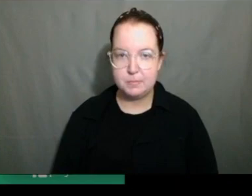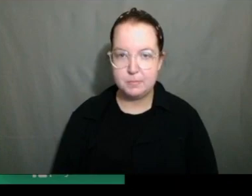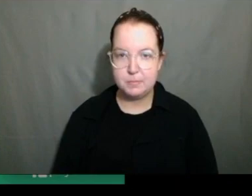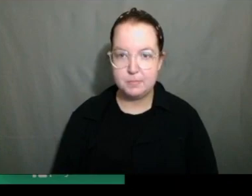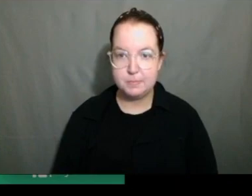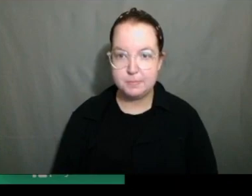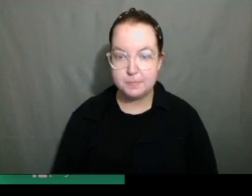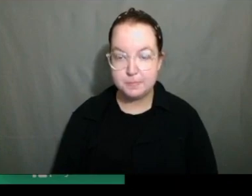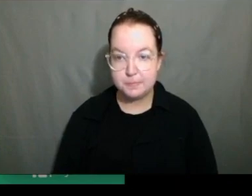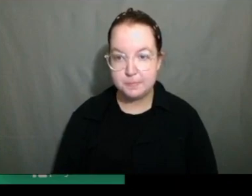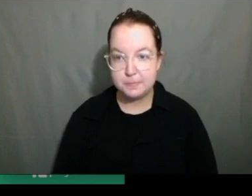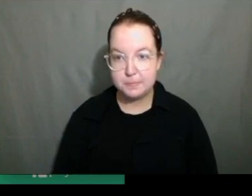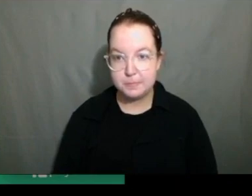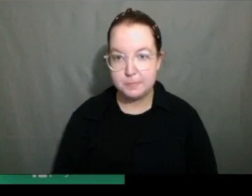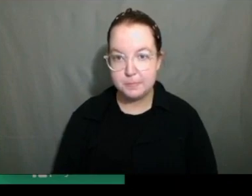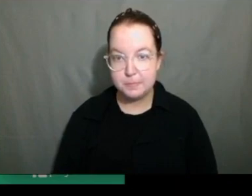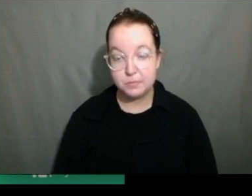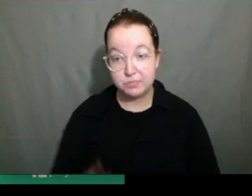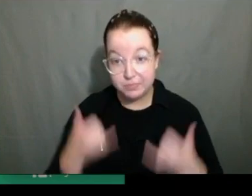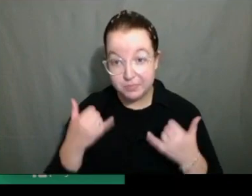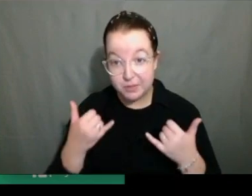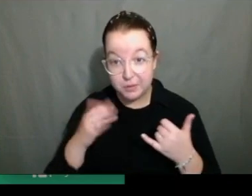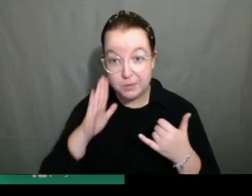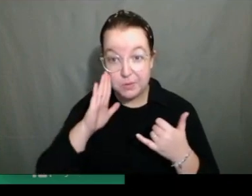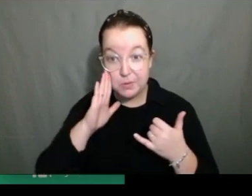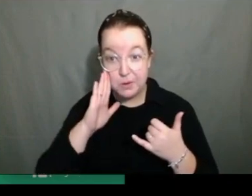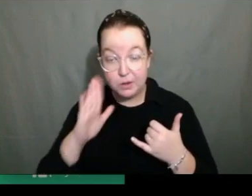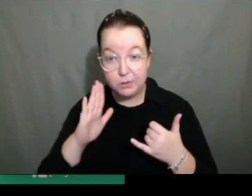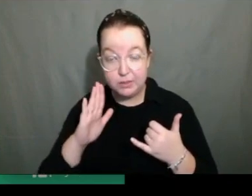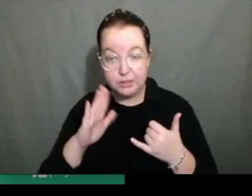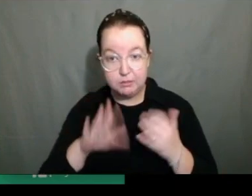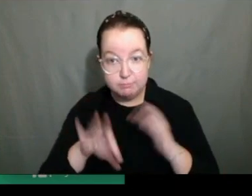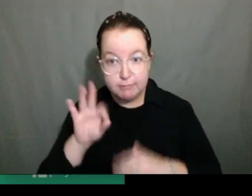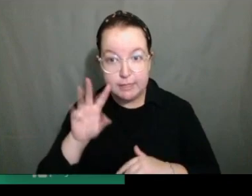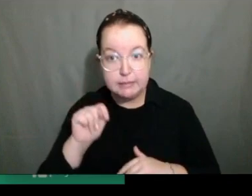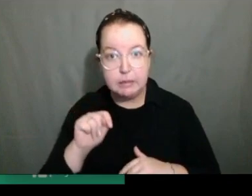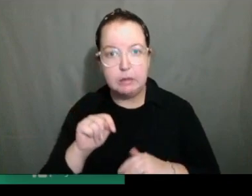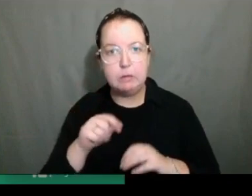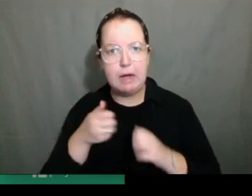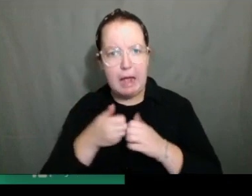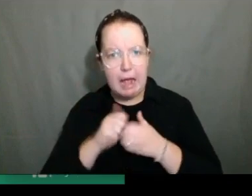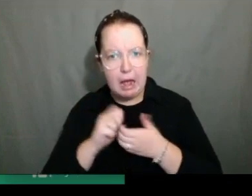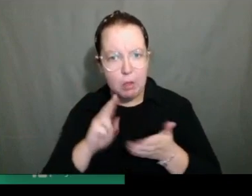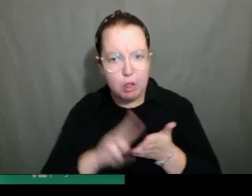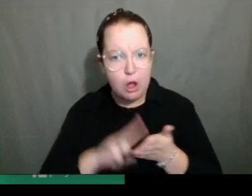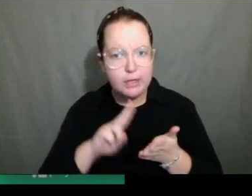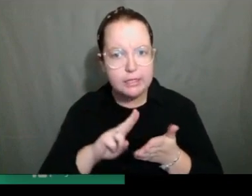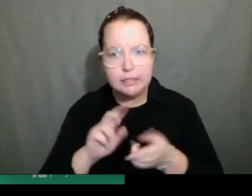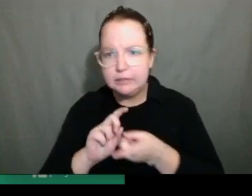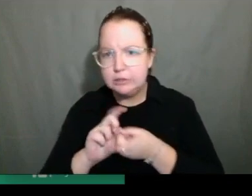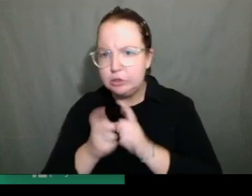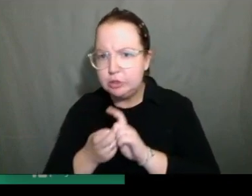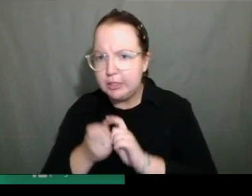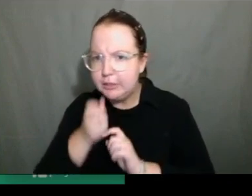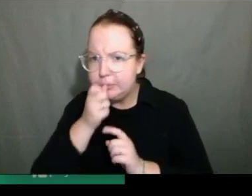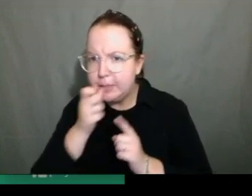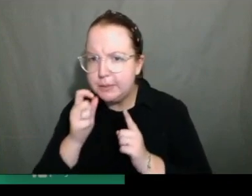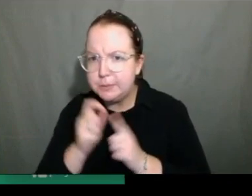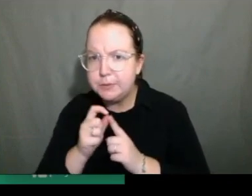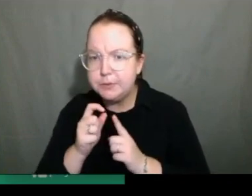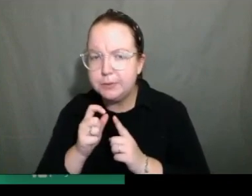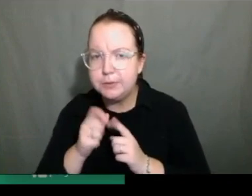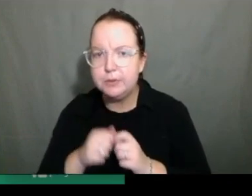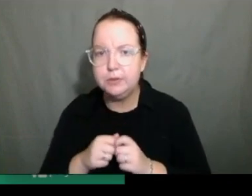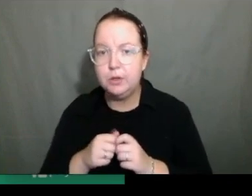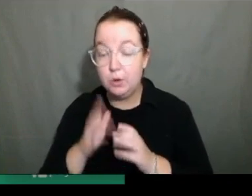So today you're going to learn how to log into PayCom and change your username and password. We're then going to go through how to clock in and